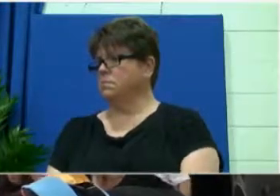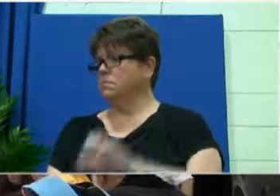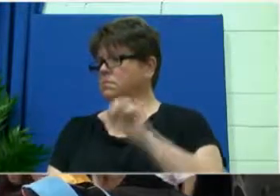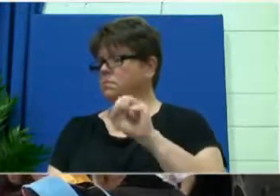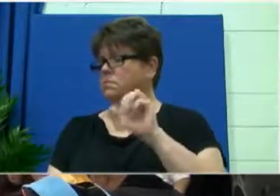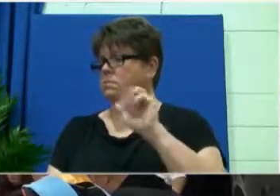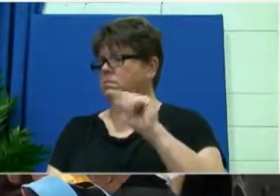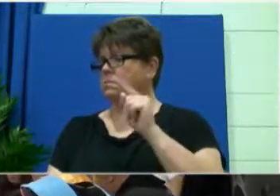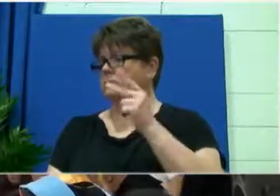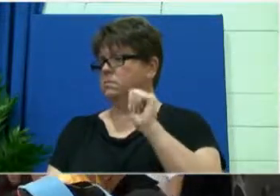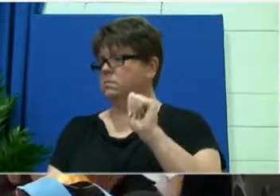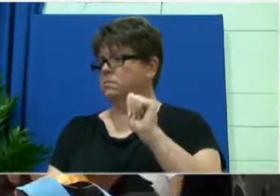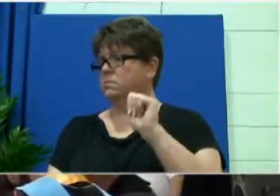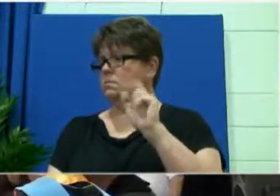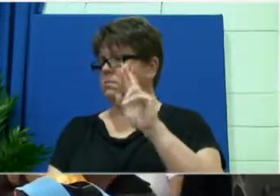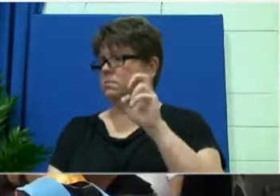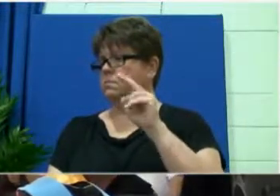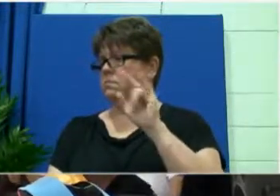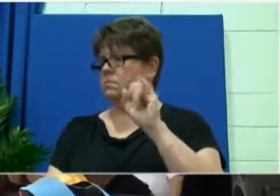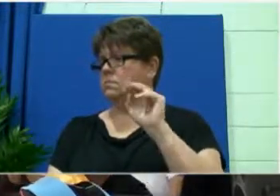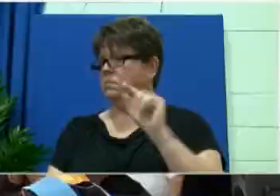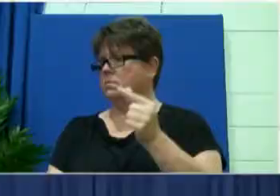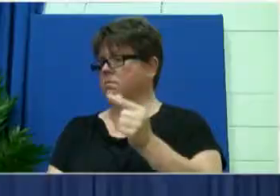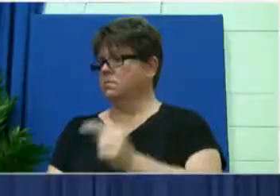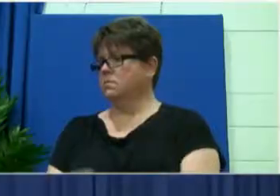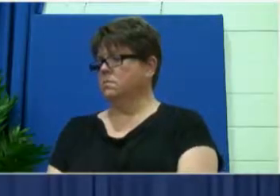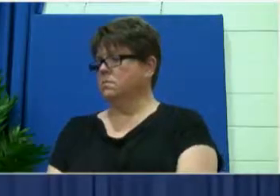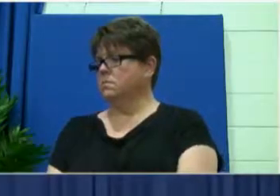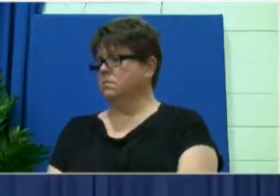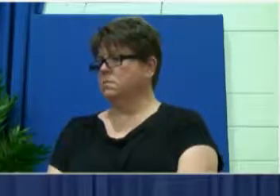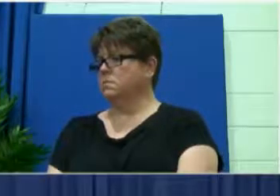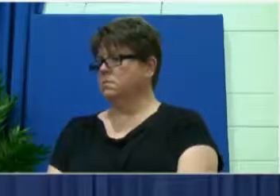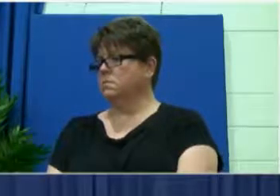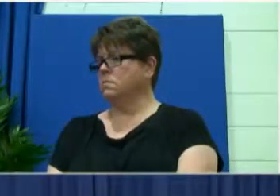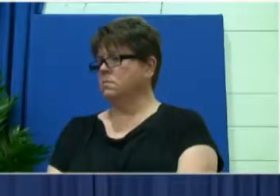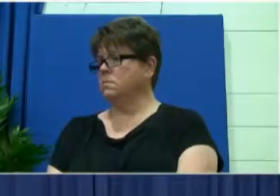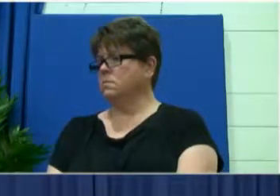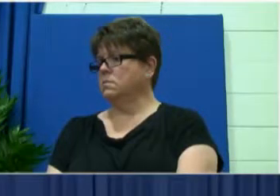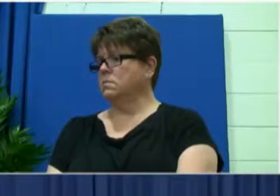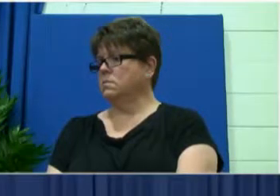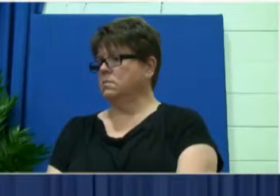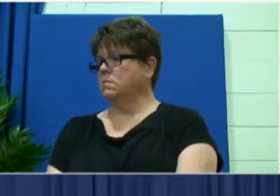Samantha Jolene Rensing, Certificate in Dental Assisting.